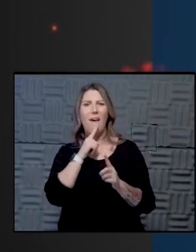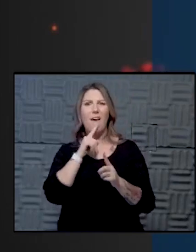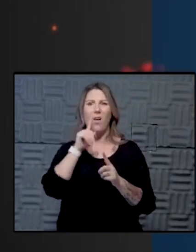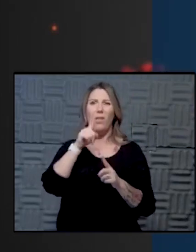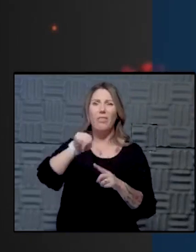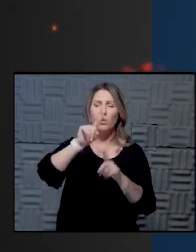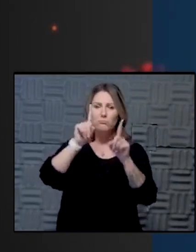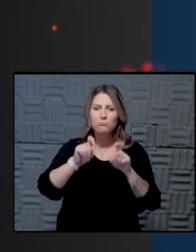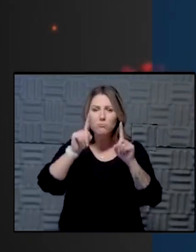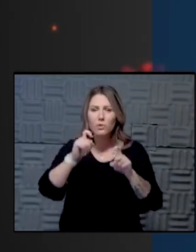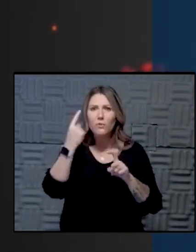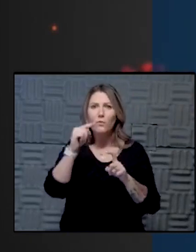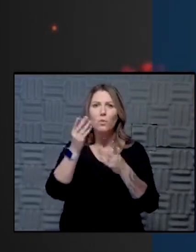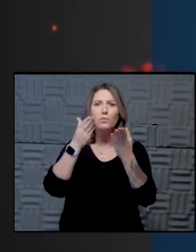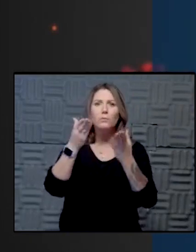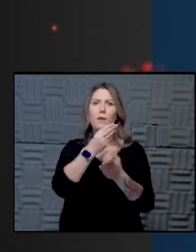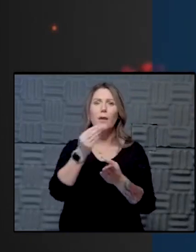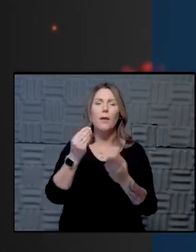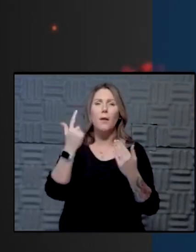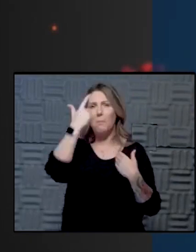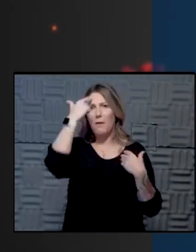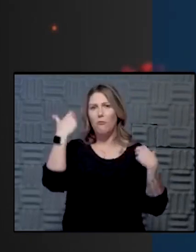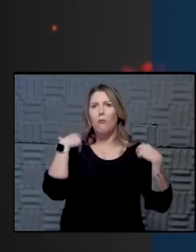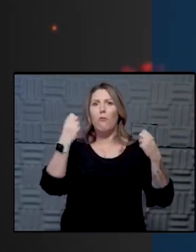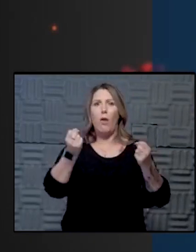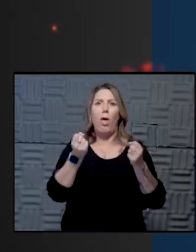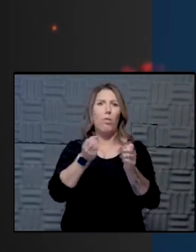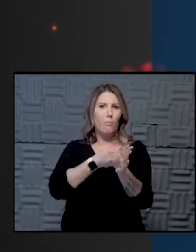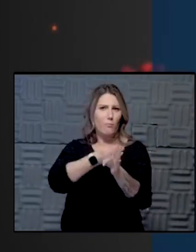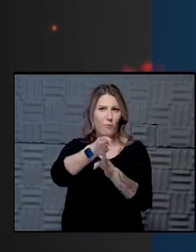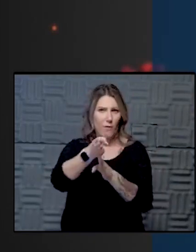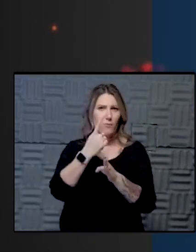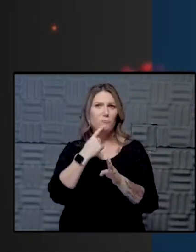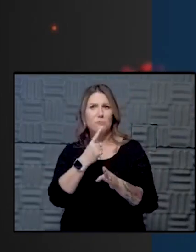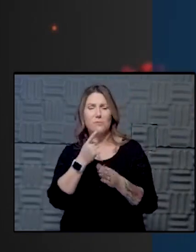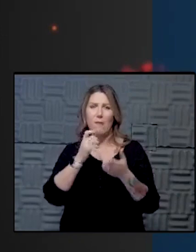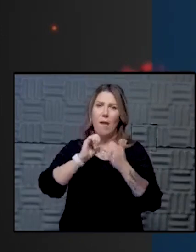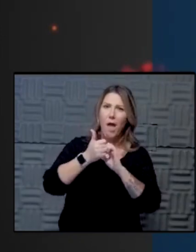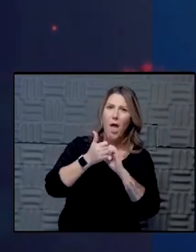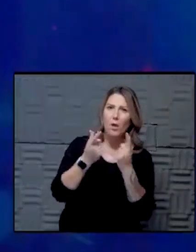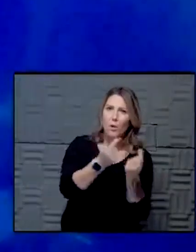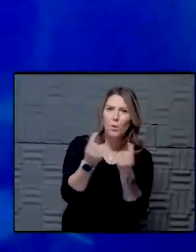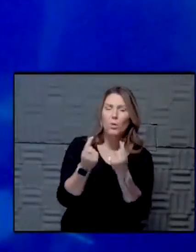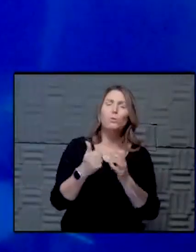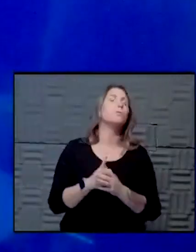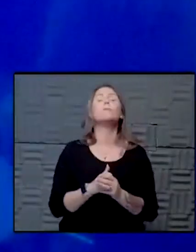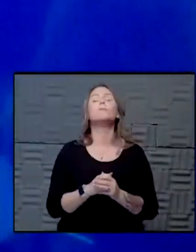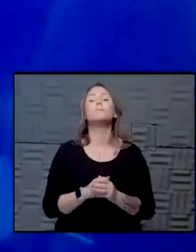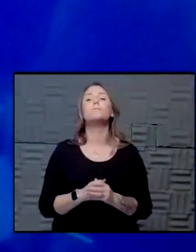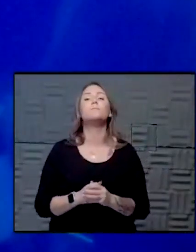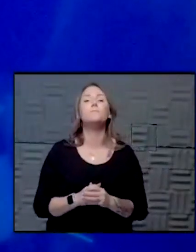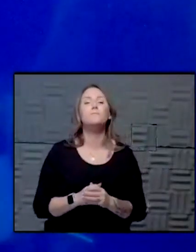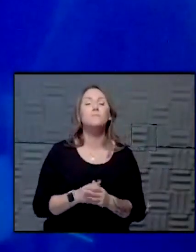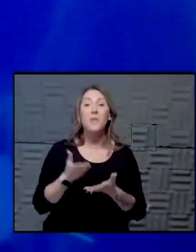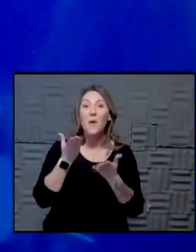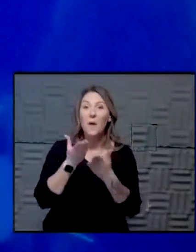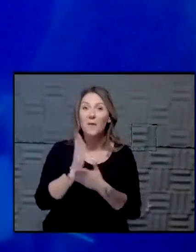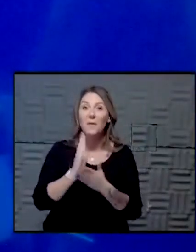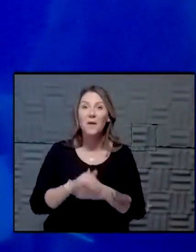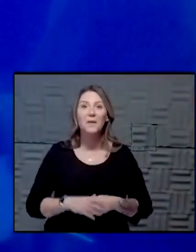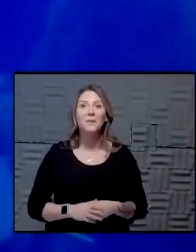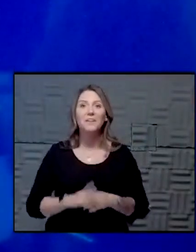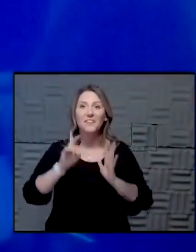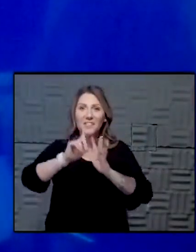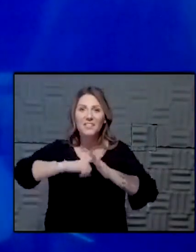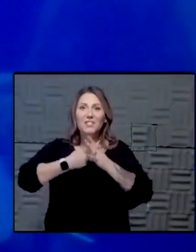and how mental health professionals are holding up. That'll be a good conversation. These are two terrific people. All right. Let's start